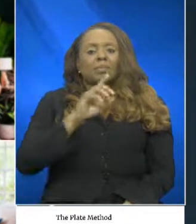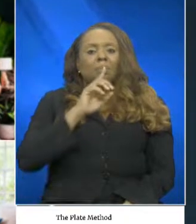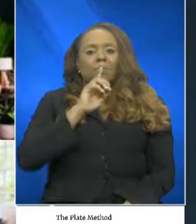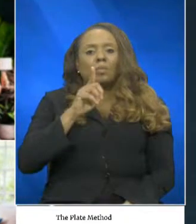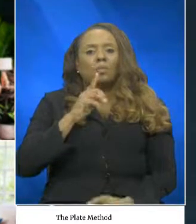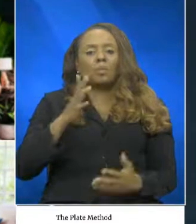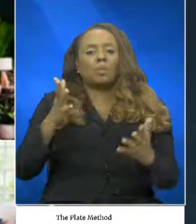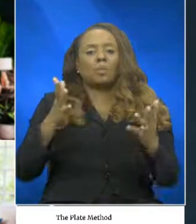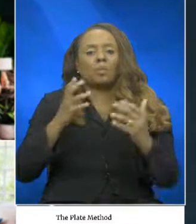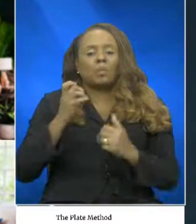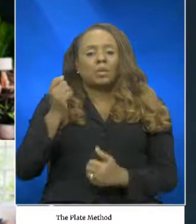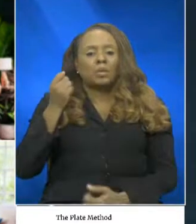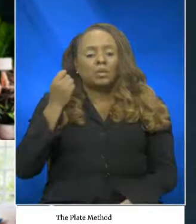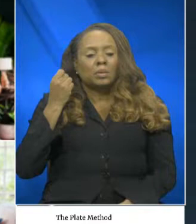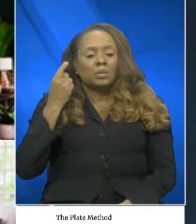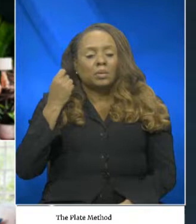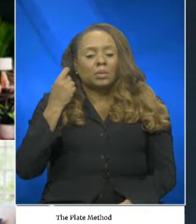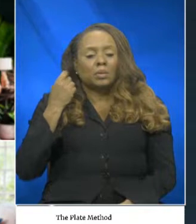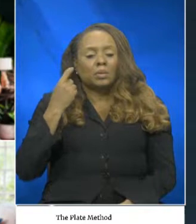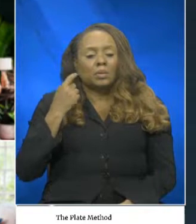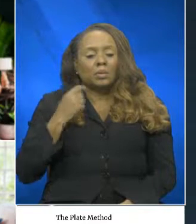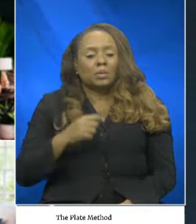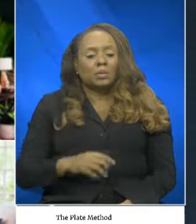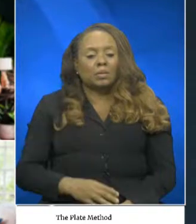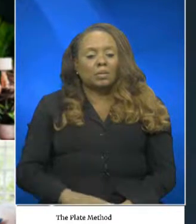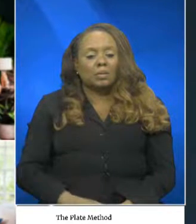the medication for,